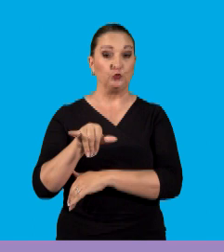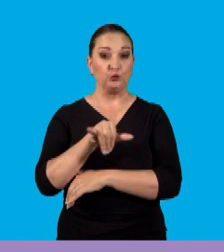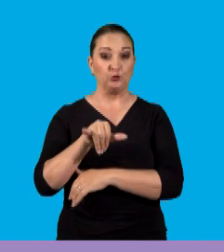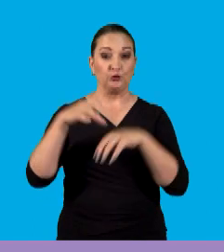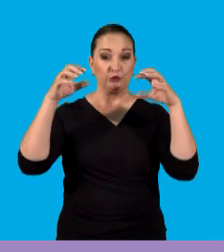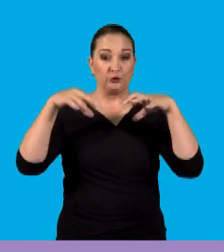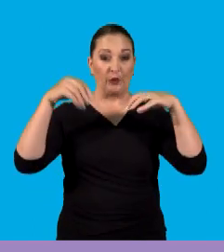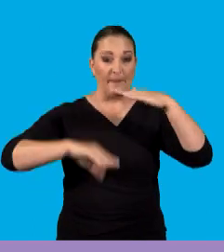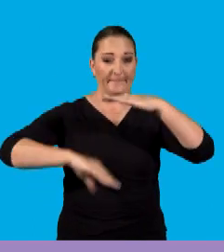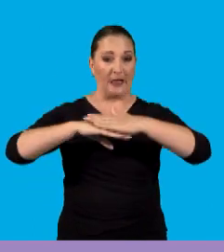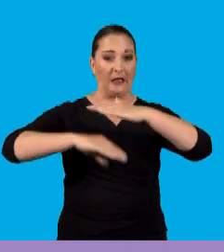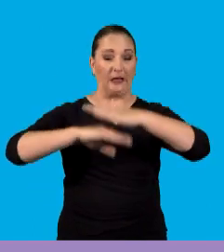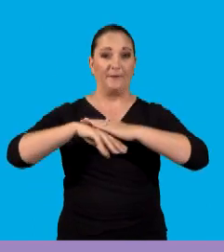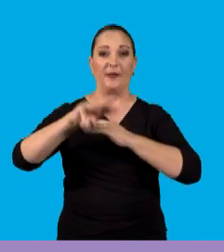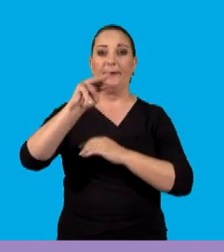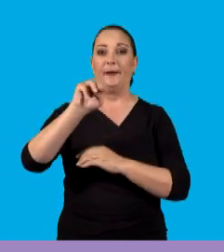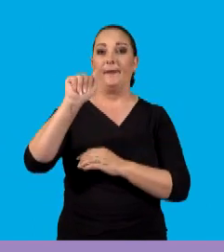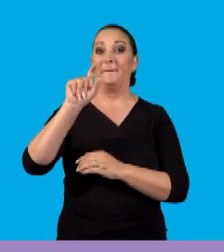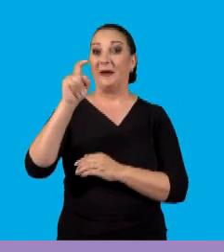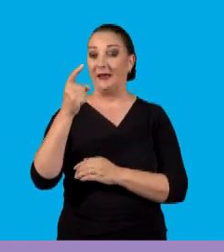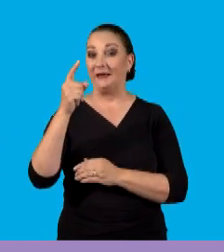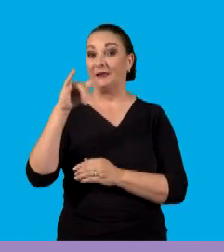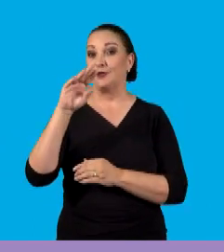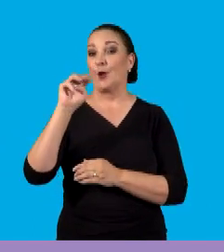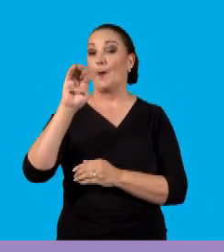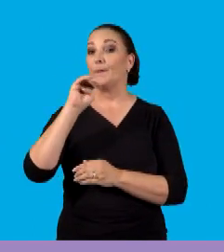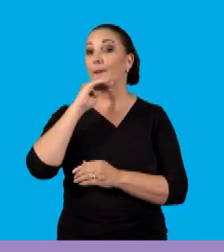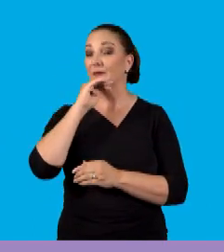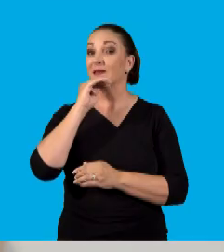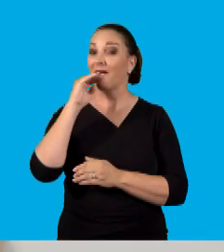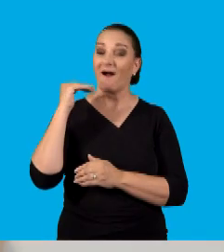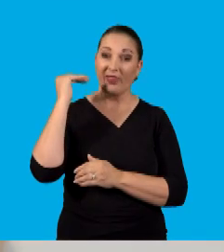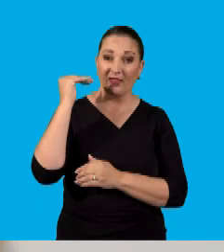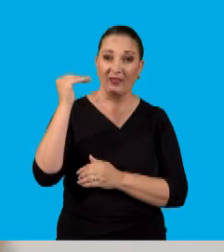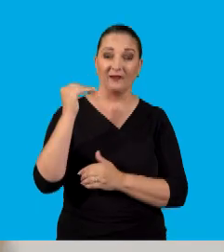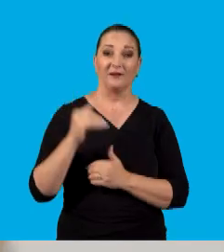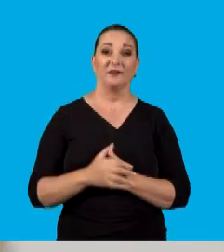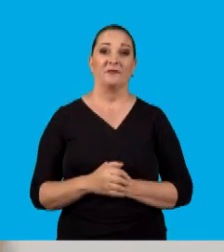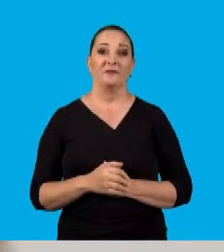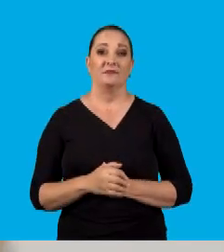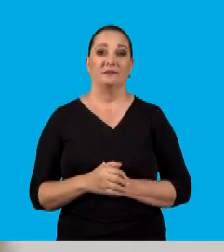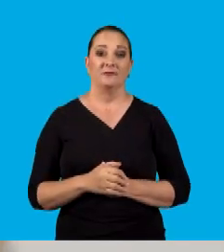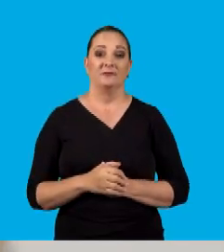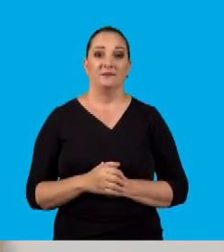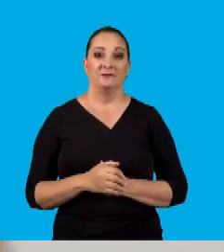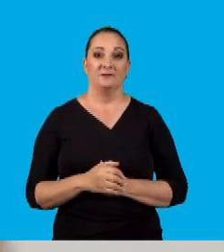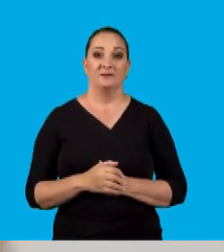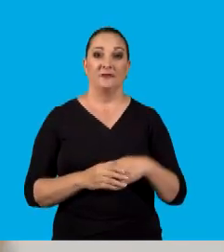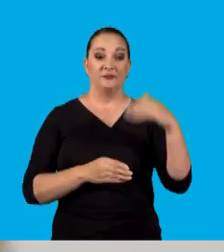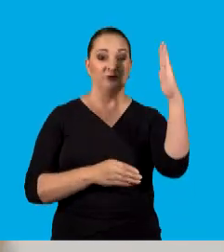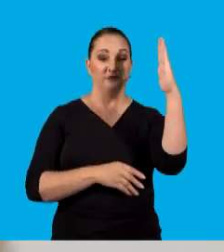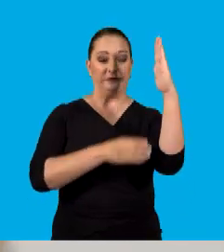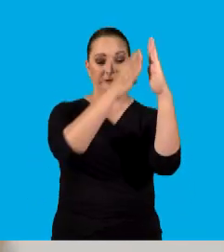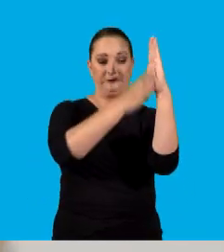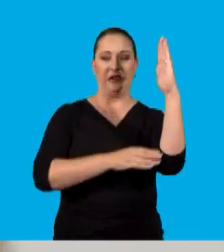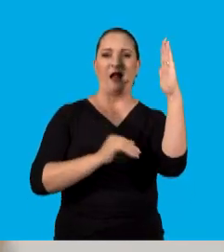maximum? Remember, maximum means highest, and highest would mean vertically. We are looking